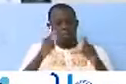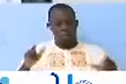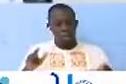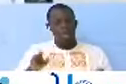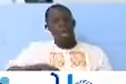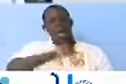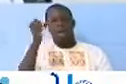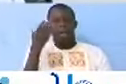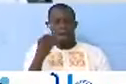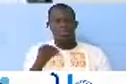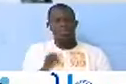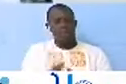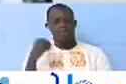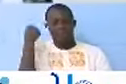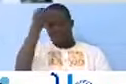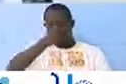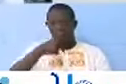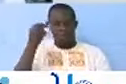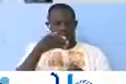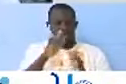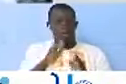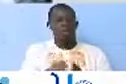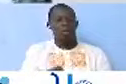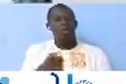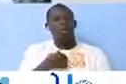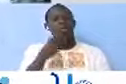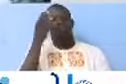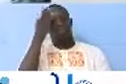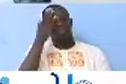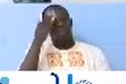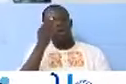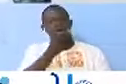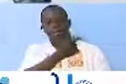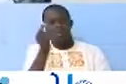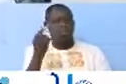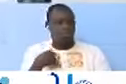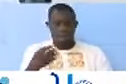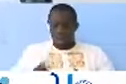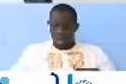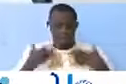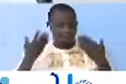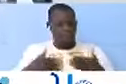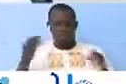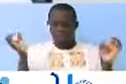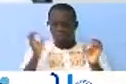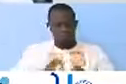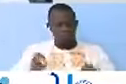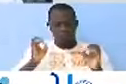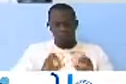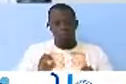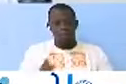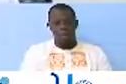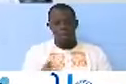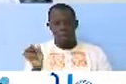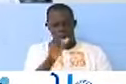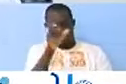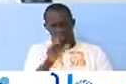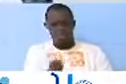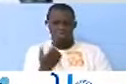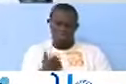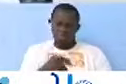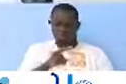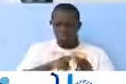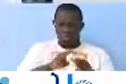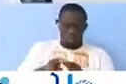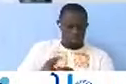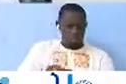their body language. And the state of their faces, and I knew that they were not happy. So, some were sitting on the